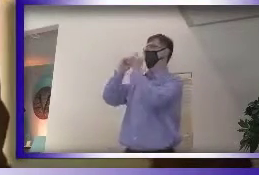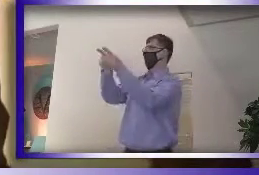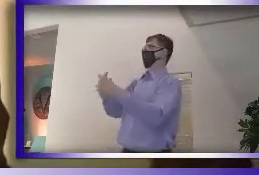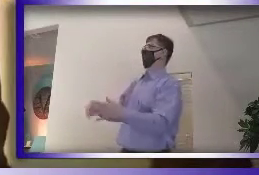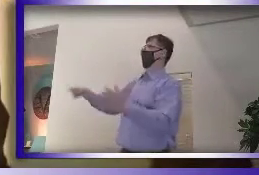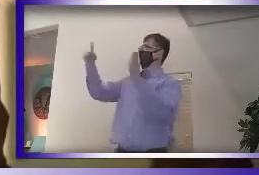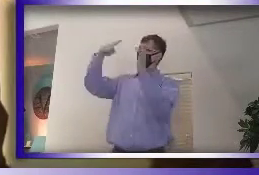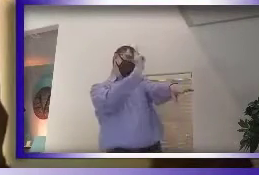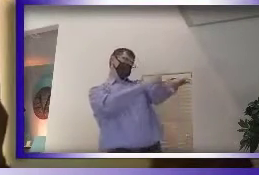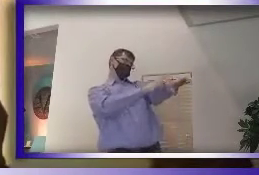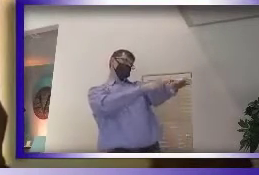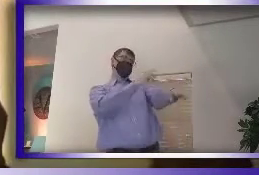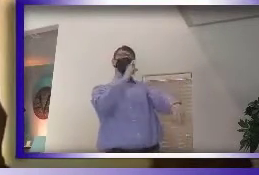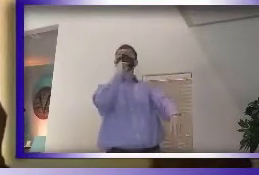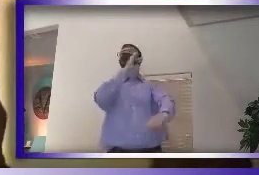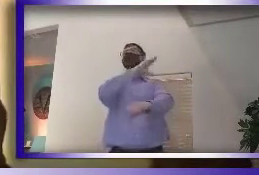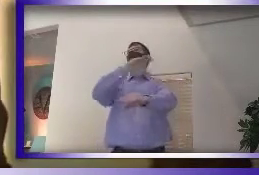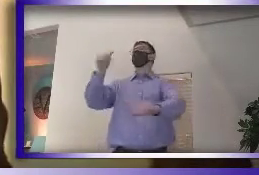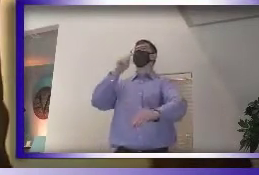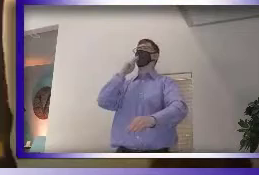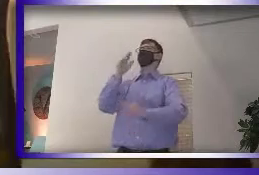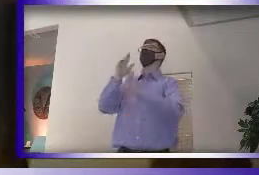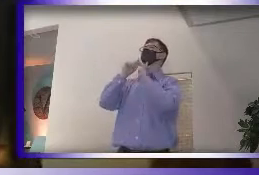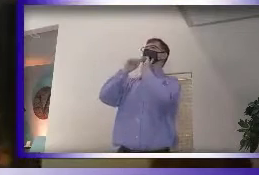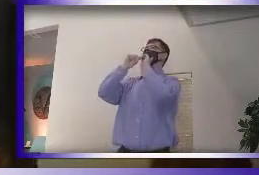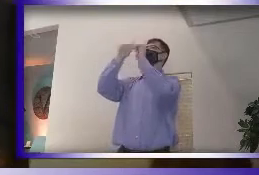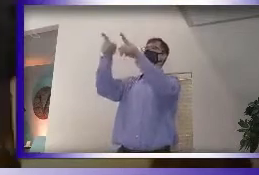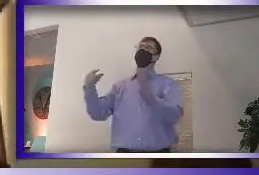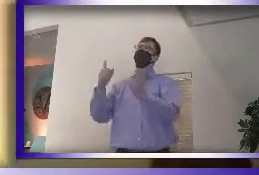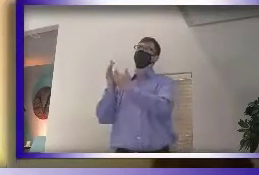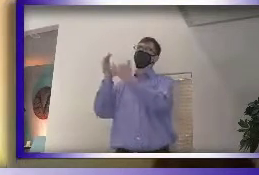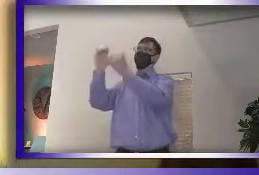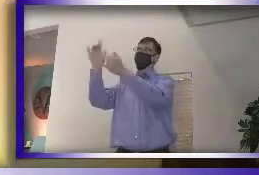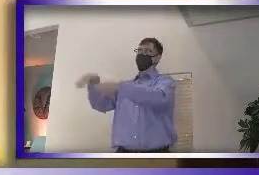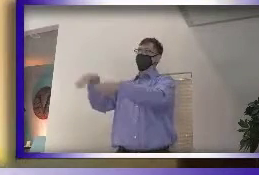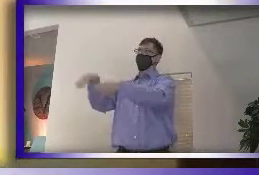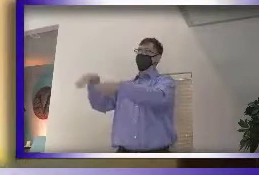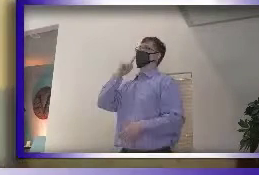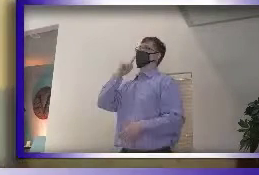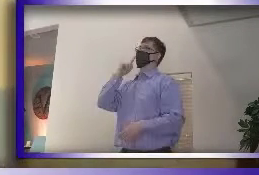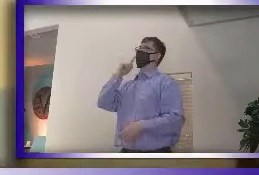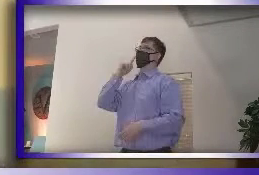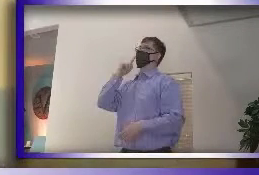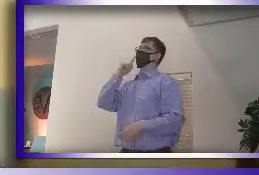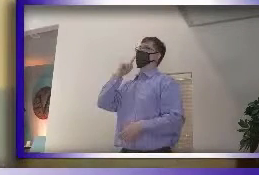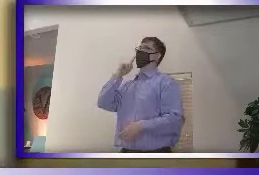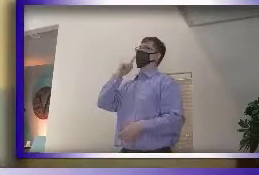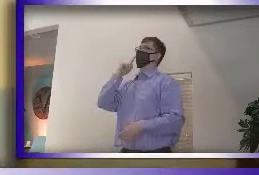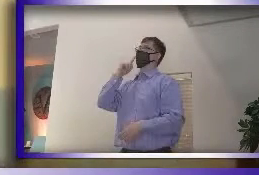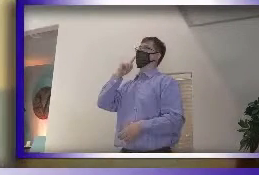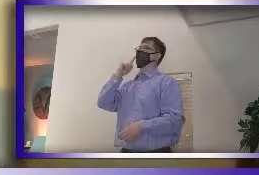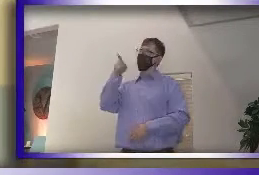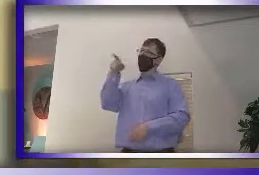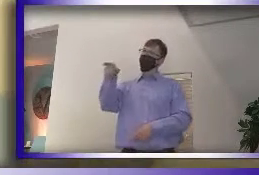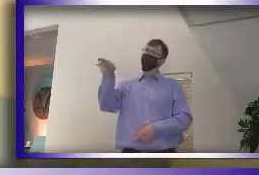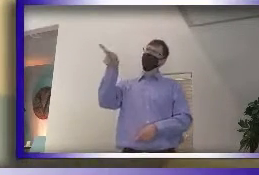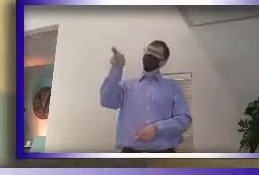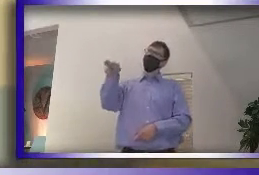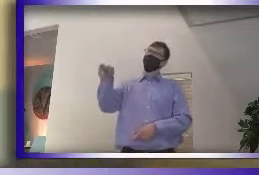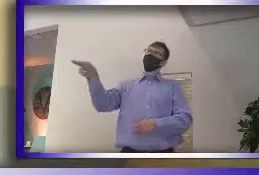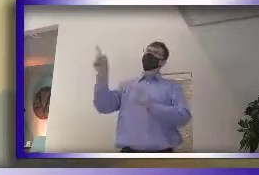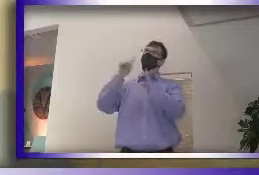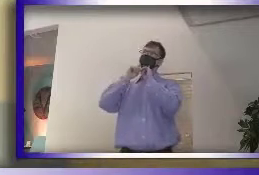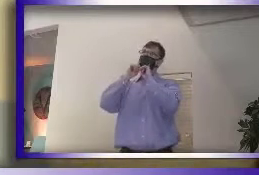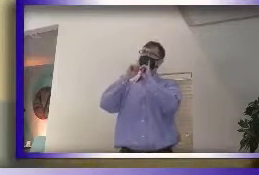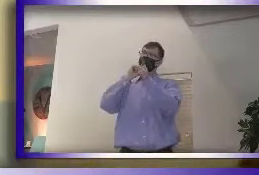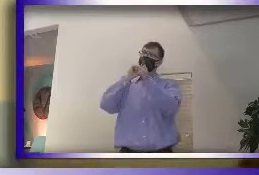you are speaking. Yes? So, this is how we say their names. I come down here to